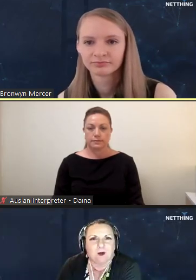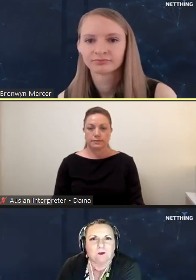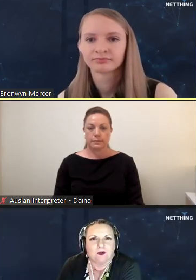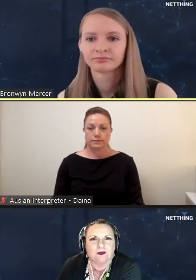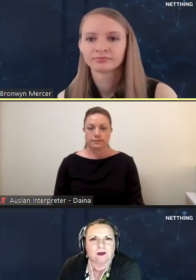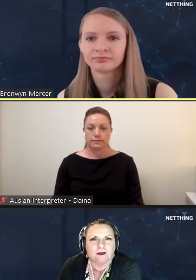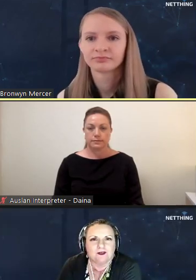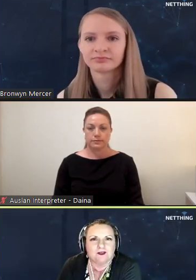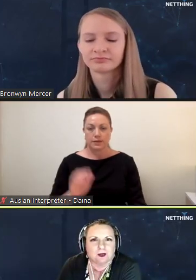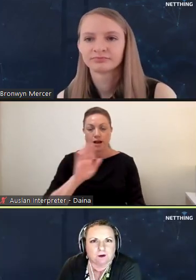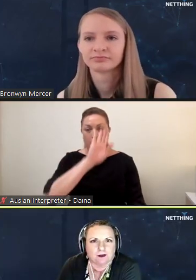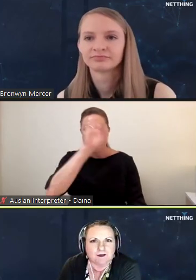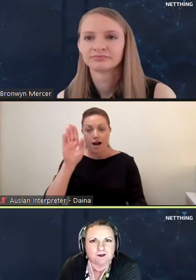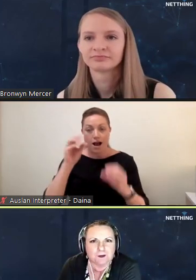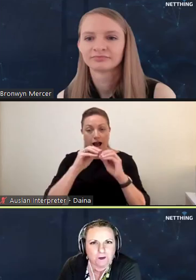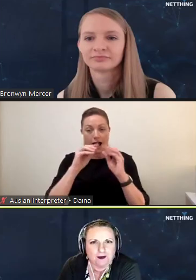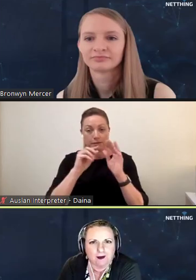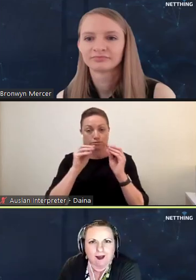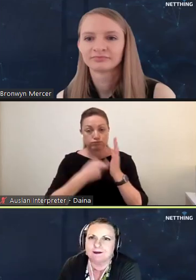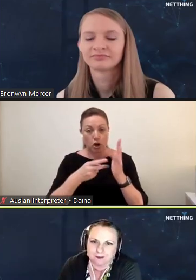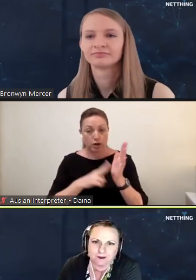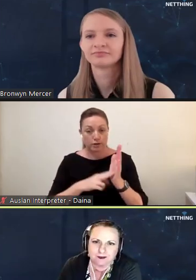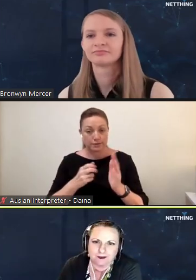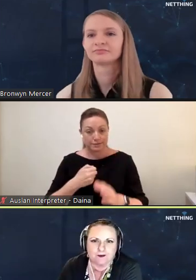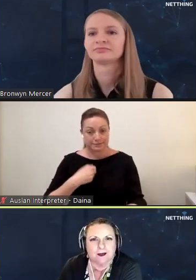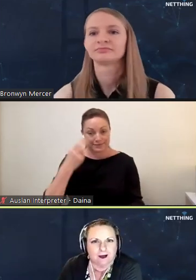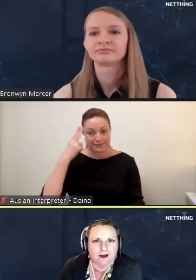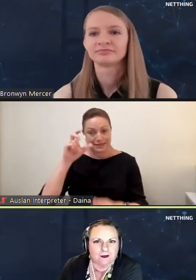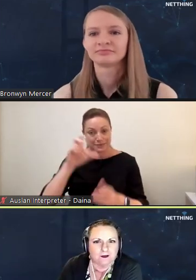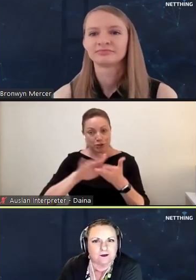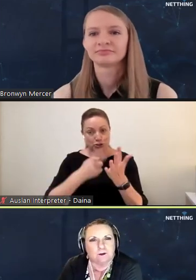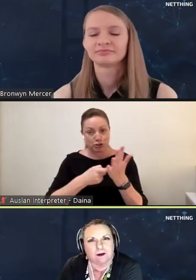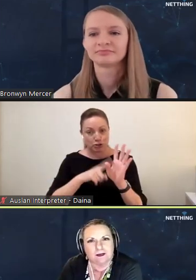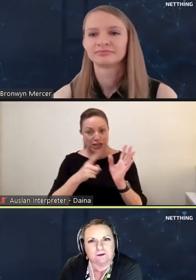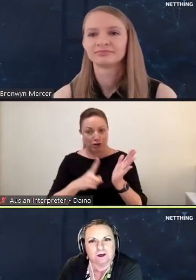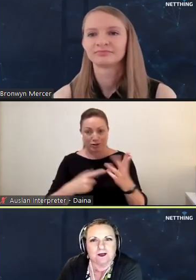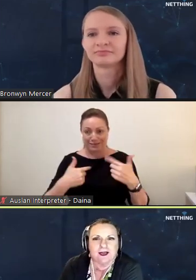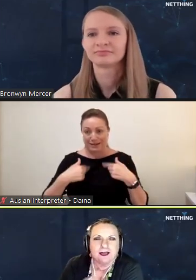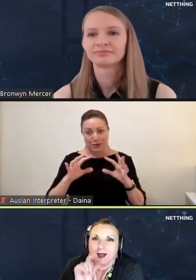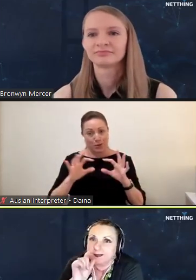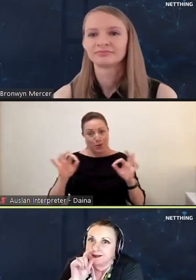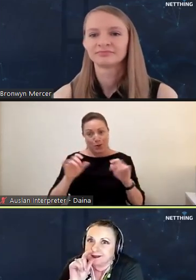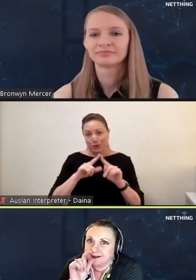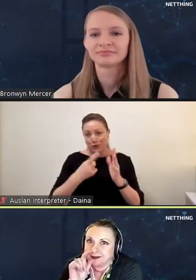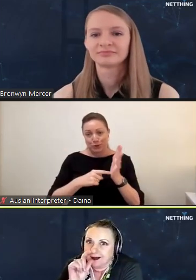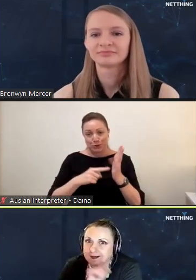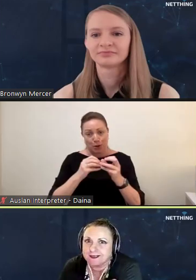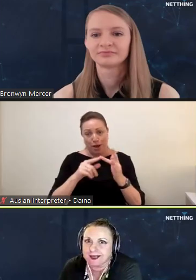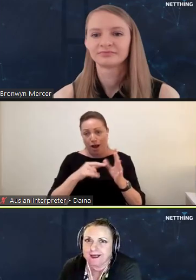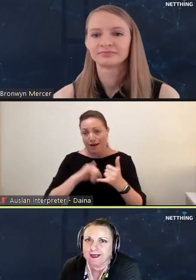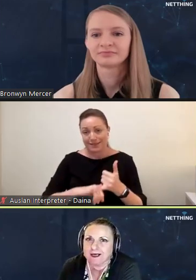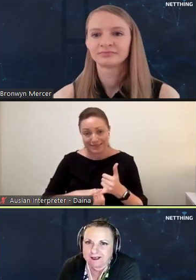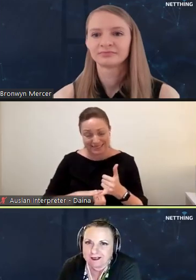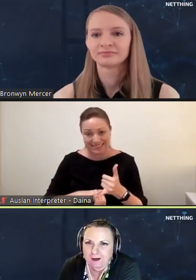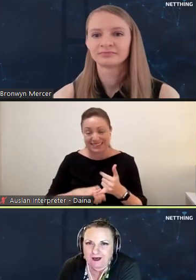Hi, Bronwyn. It's Cheryl Langdon, or here, and definitely not Dr. Tobias Feakin. He has a